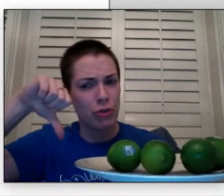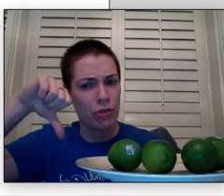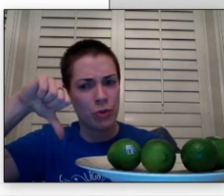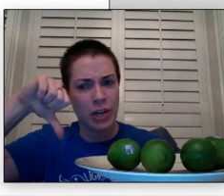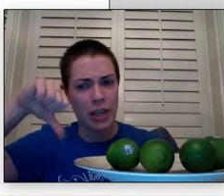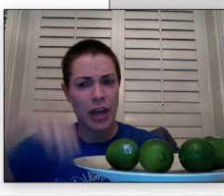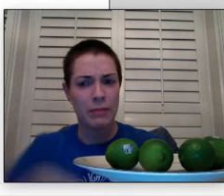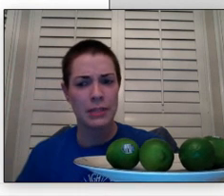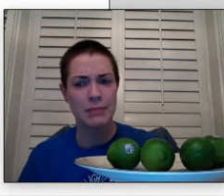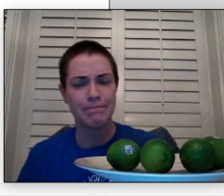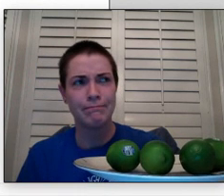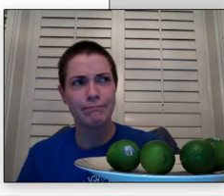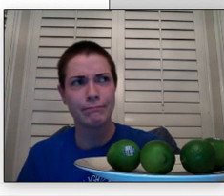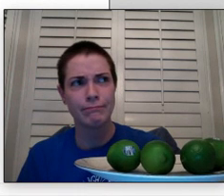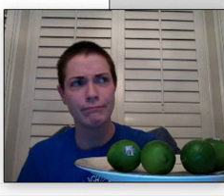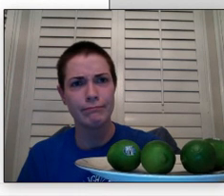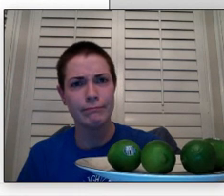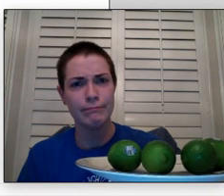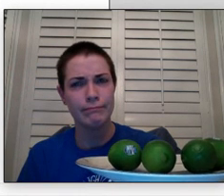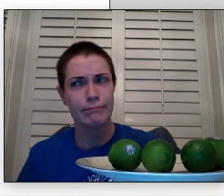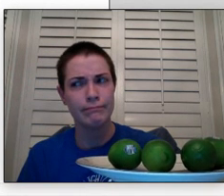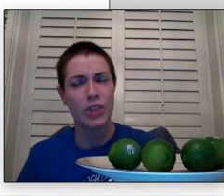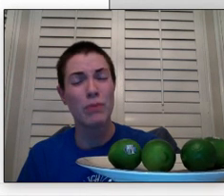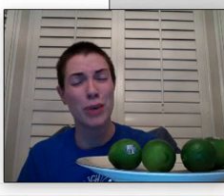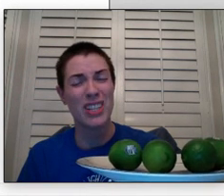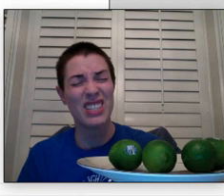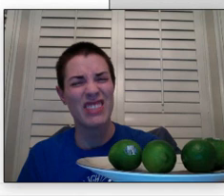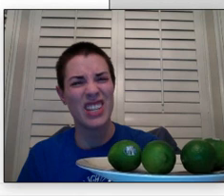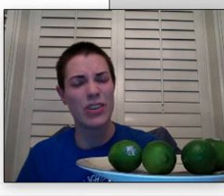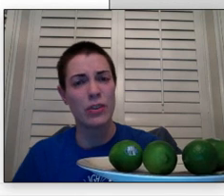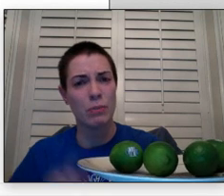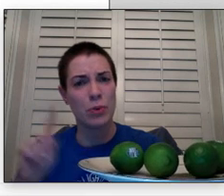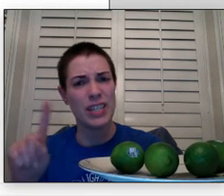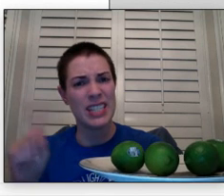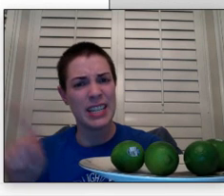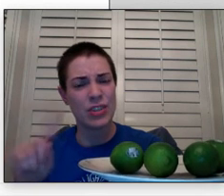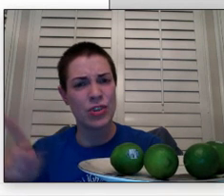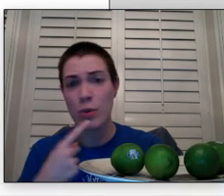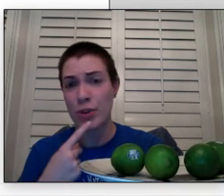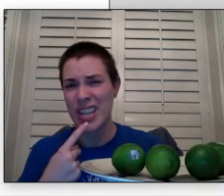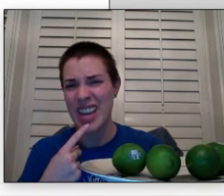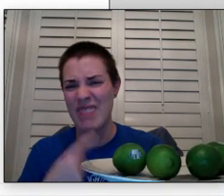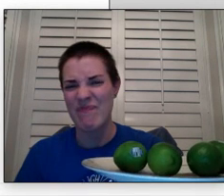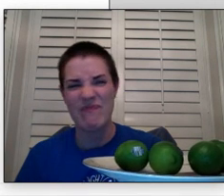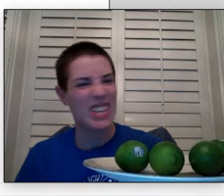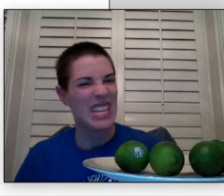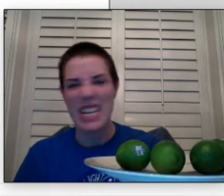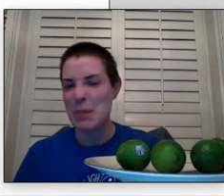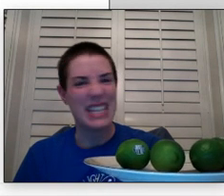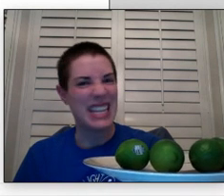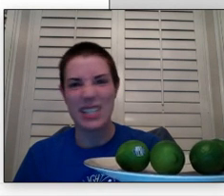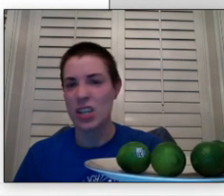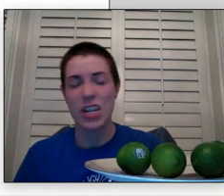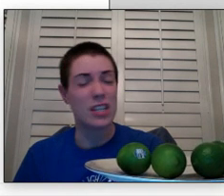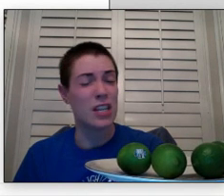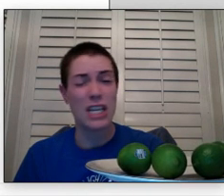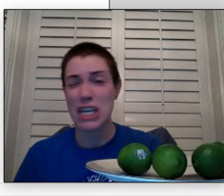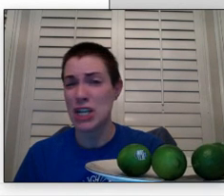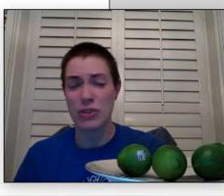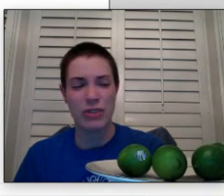no, there were not limes. You can pause the video, you can point to yes or no, or say it. But the answer